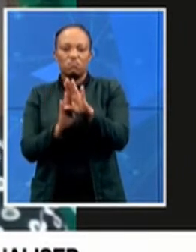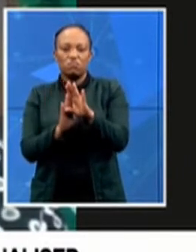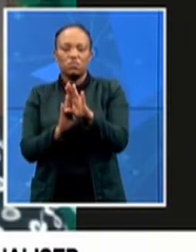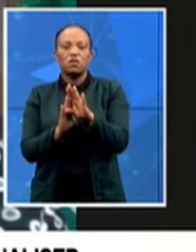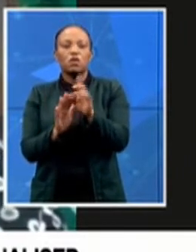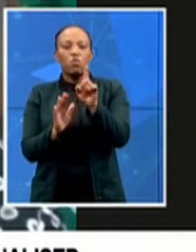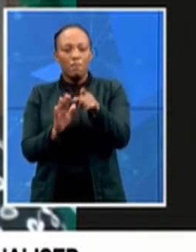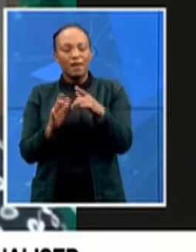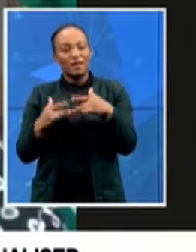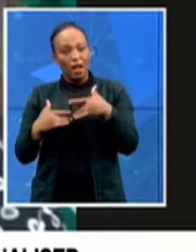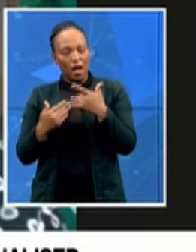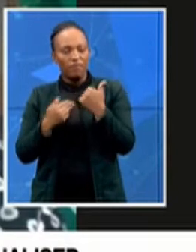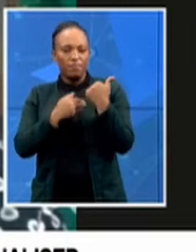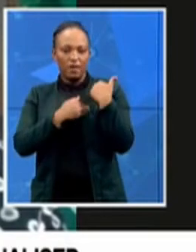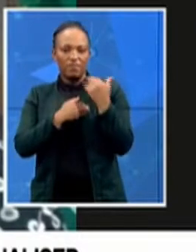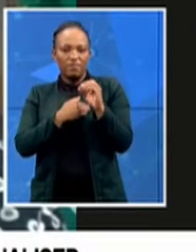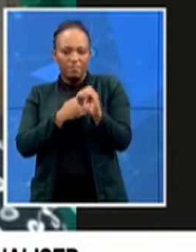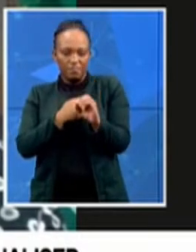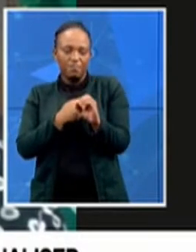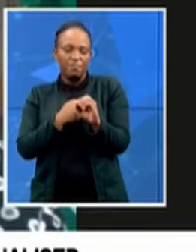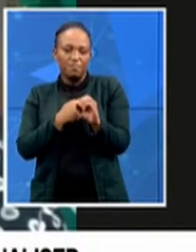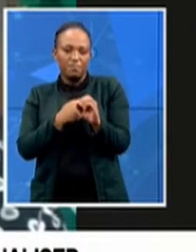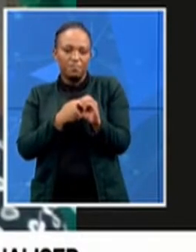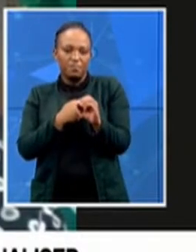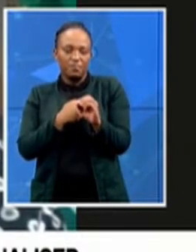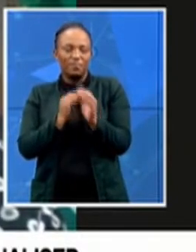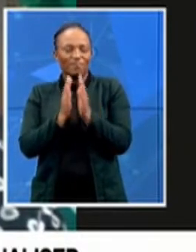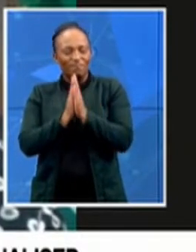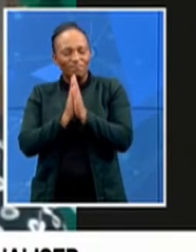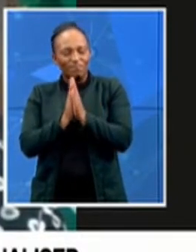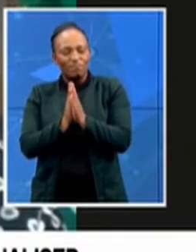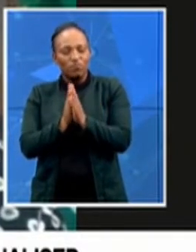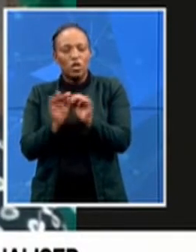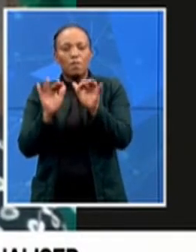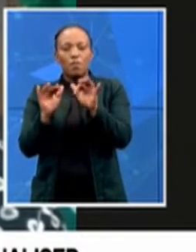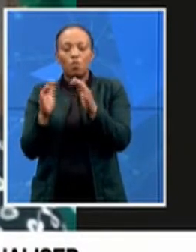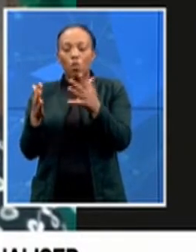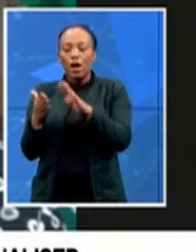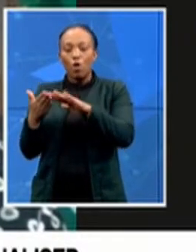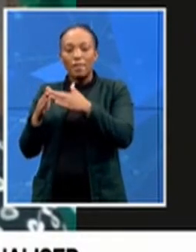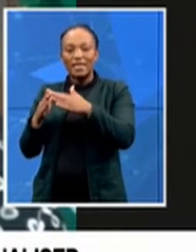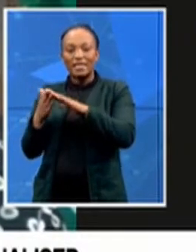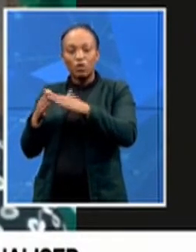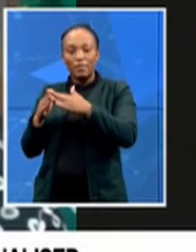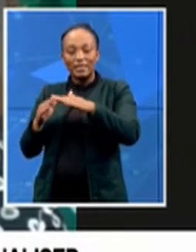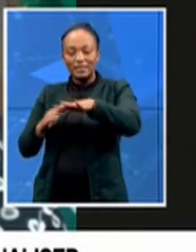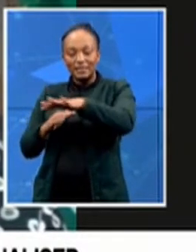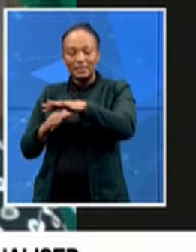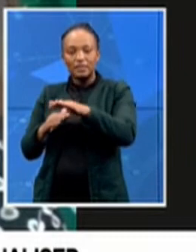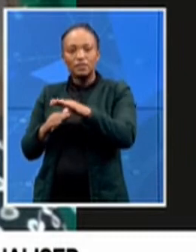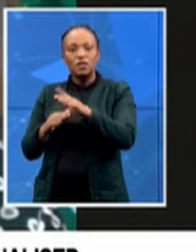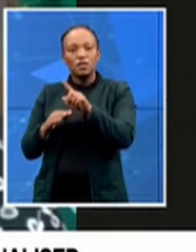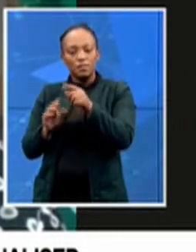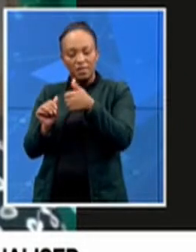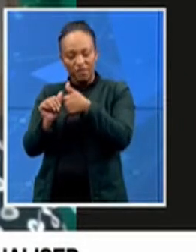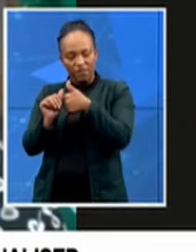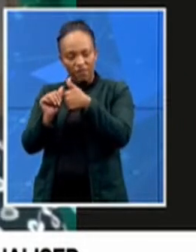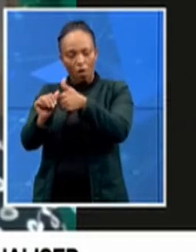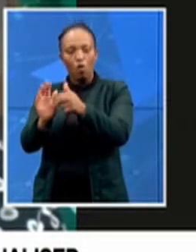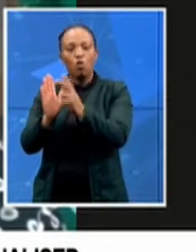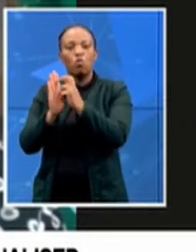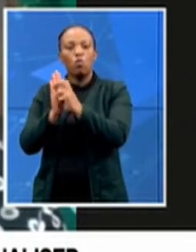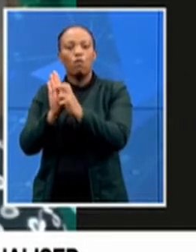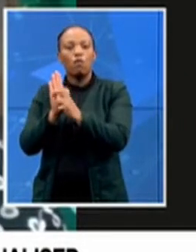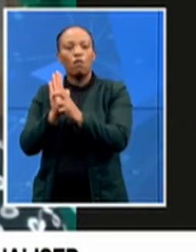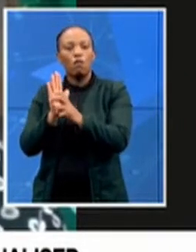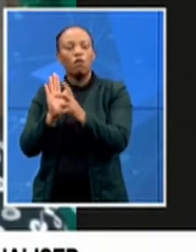also urge people in communities to observe our non-pharmaceutical protocols by wearing their